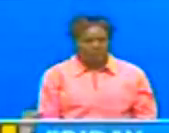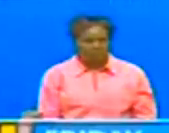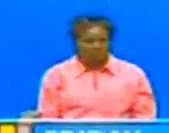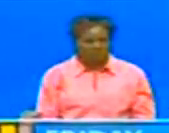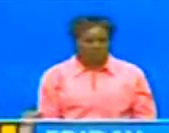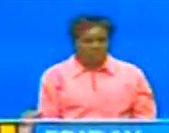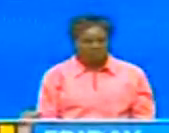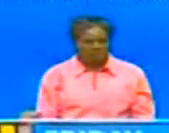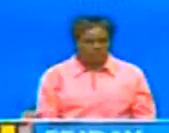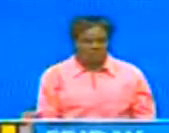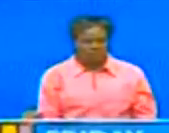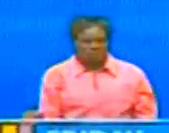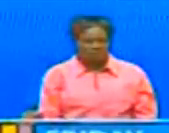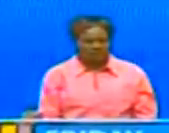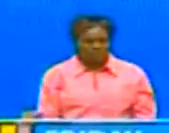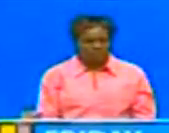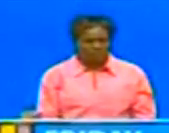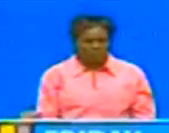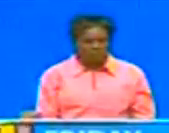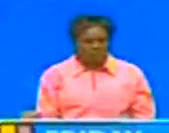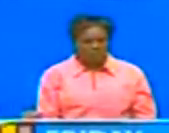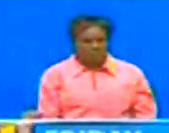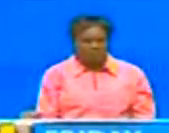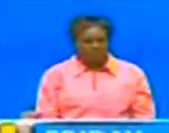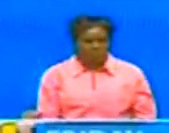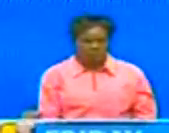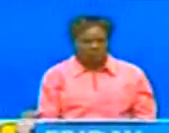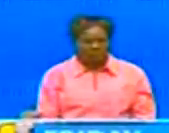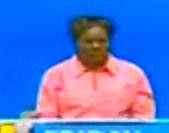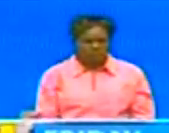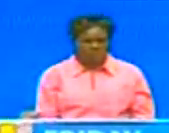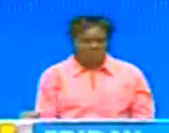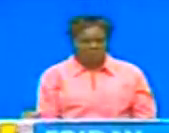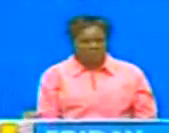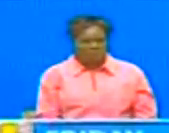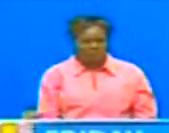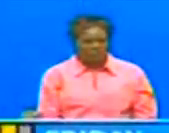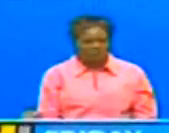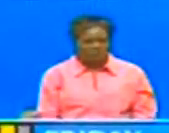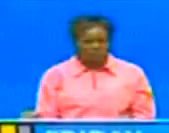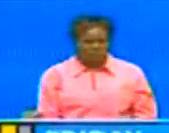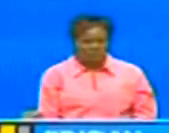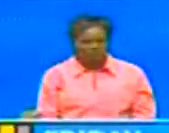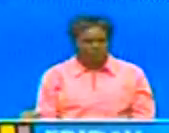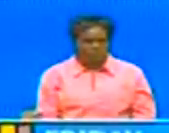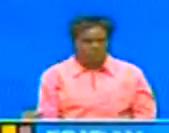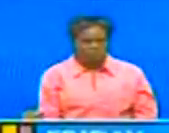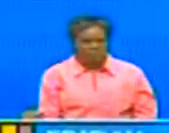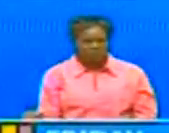Demdest. Demdest. Demdest. Demdest. Demdest. Demdest.